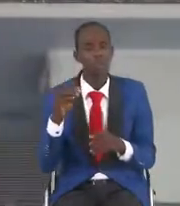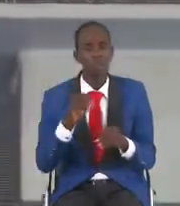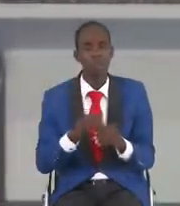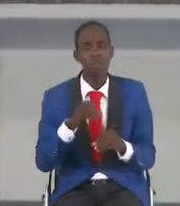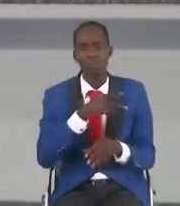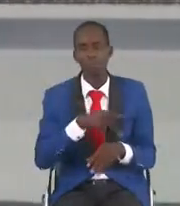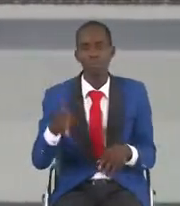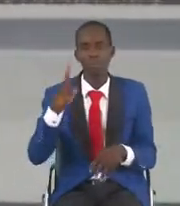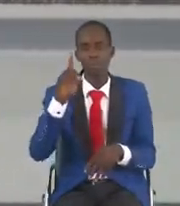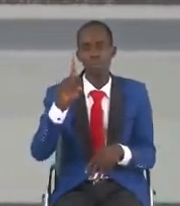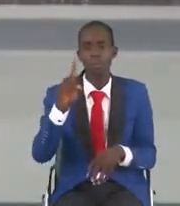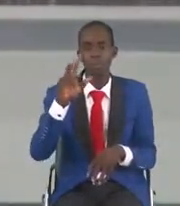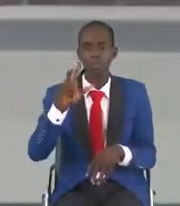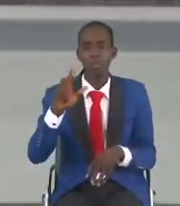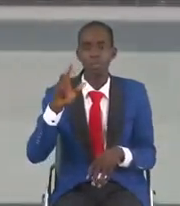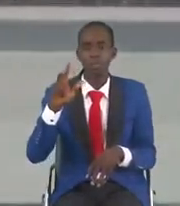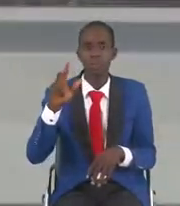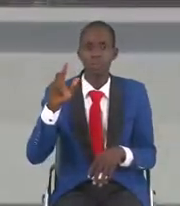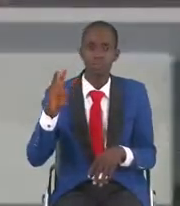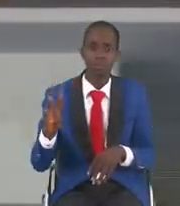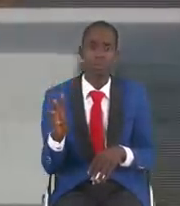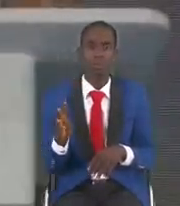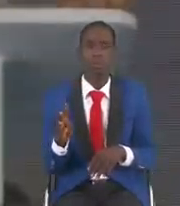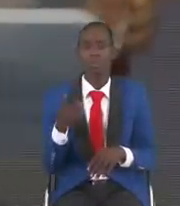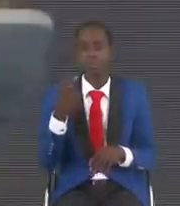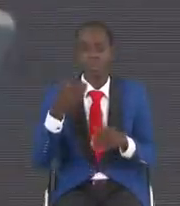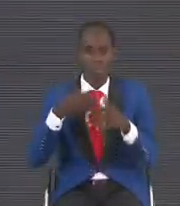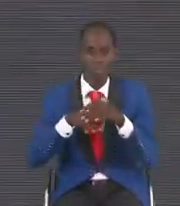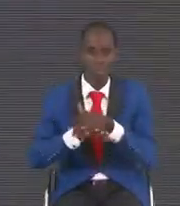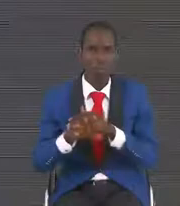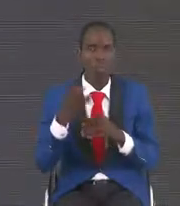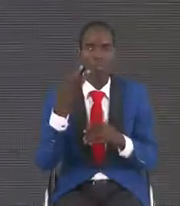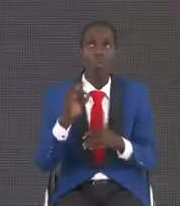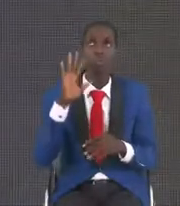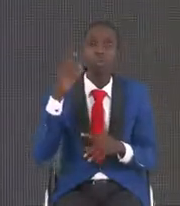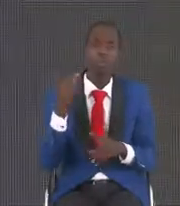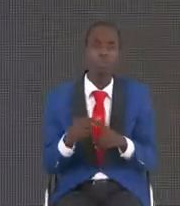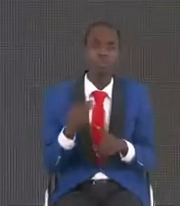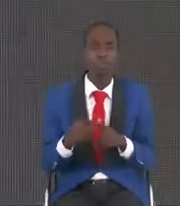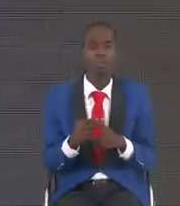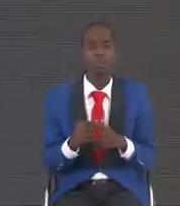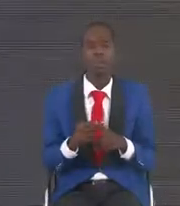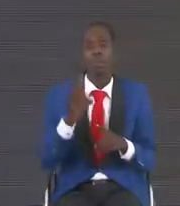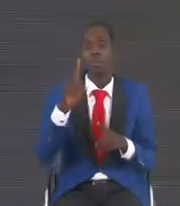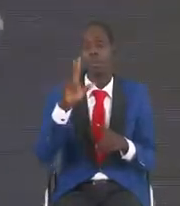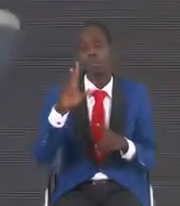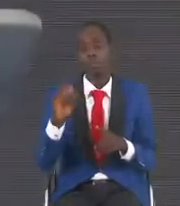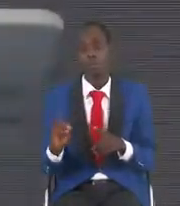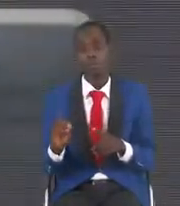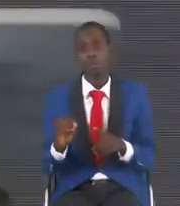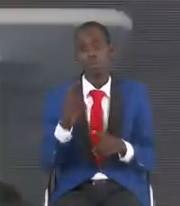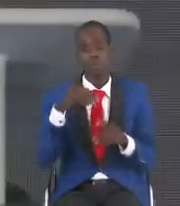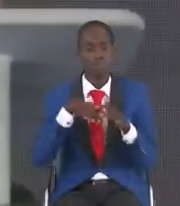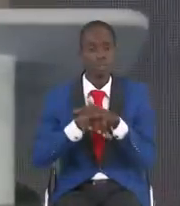that is verse 130, it says, the entrance of thy words giveth light. The entrance, it